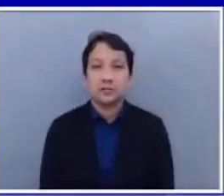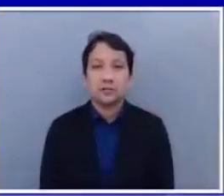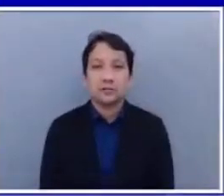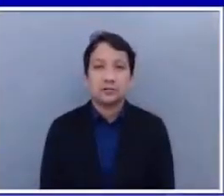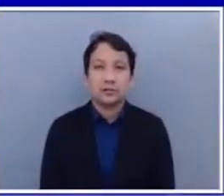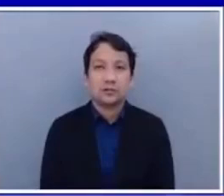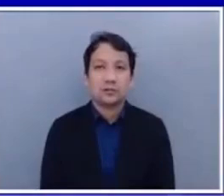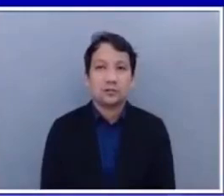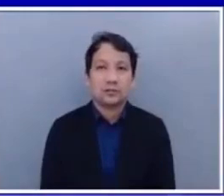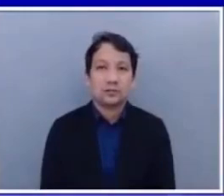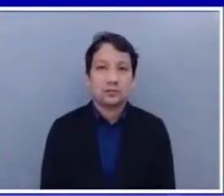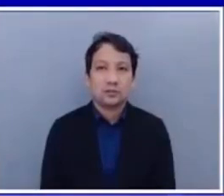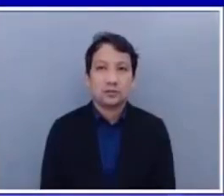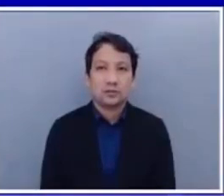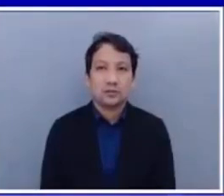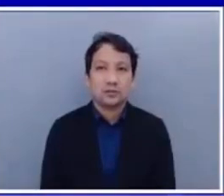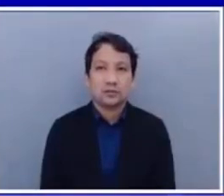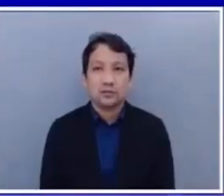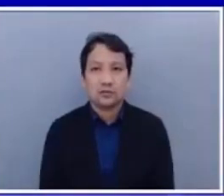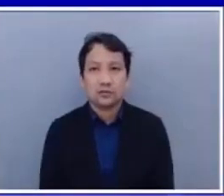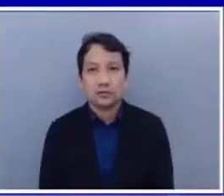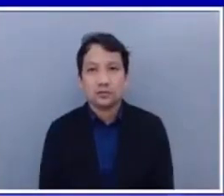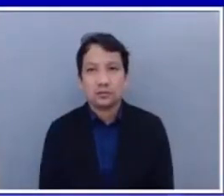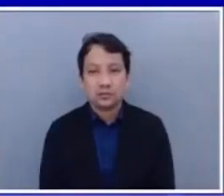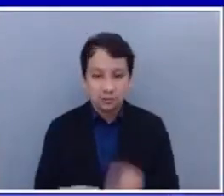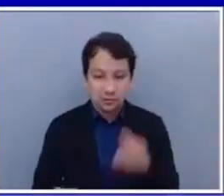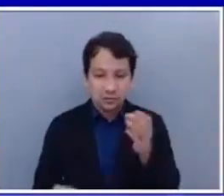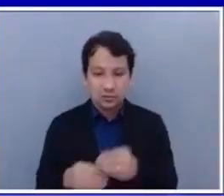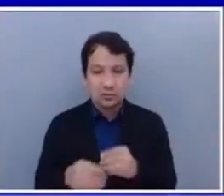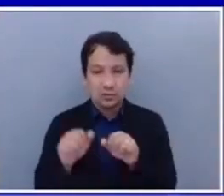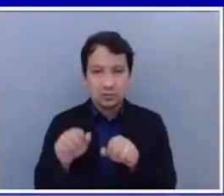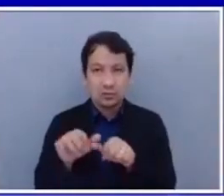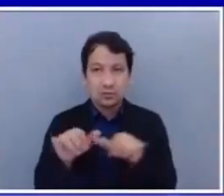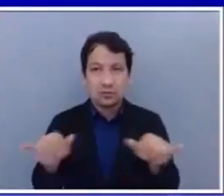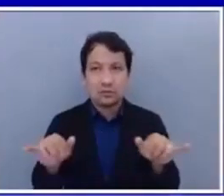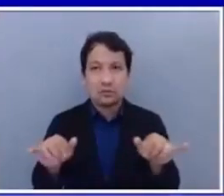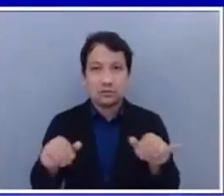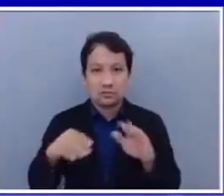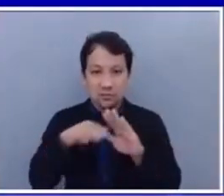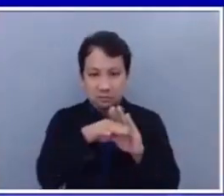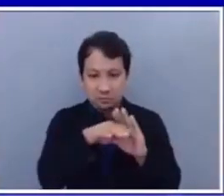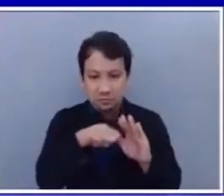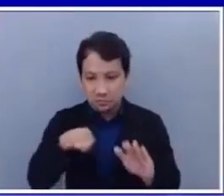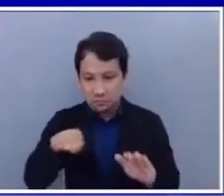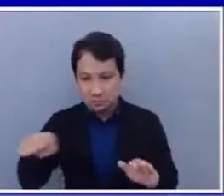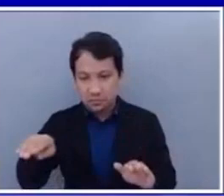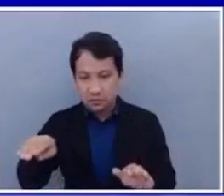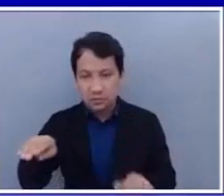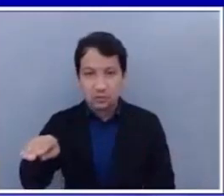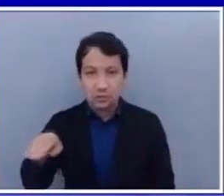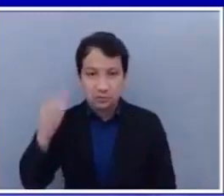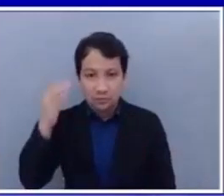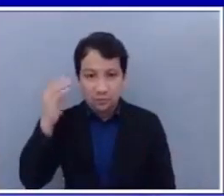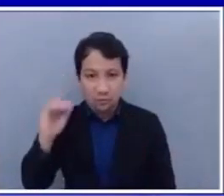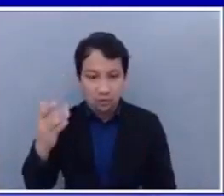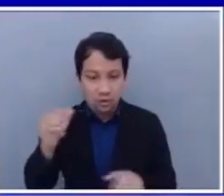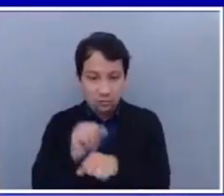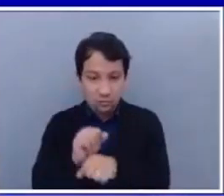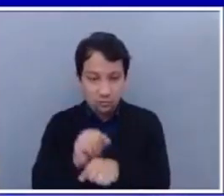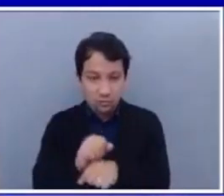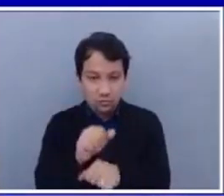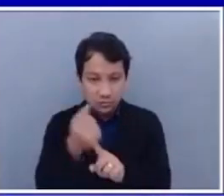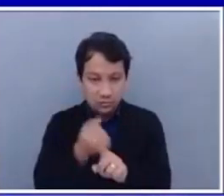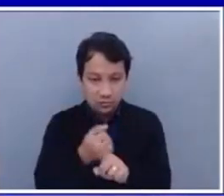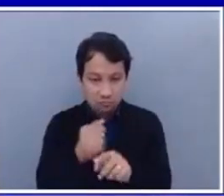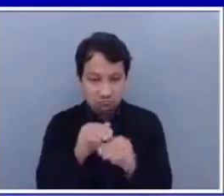question. The line graph on unemployment is practically flat and even inched up in September. Would it be fair to say that